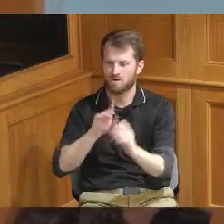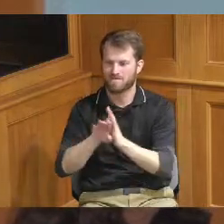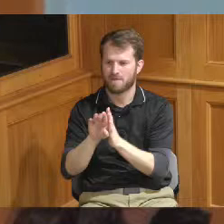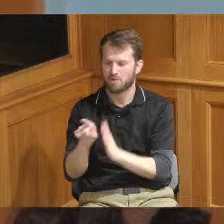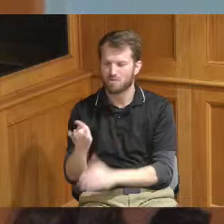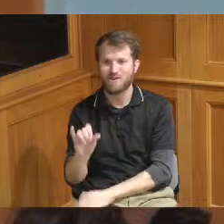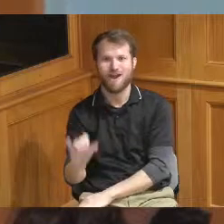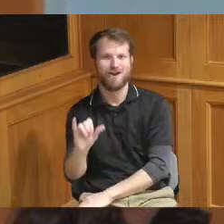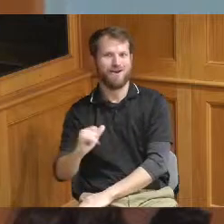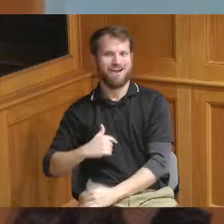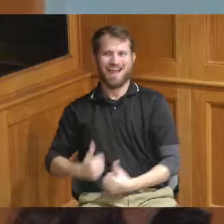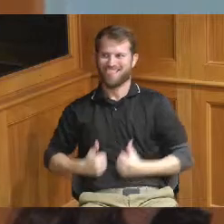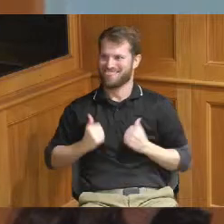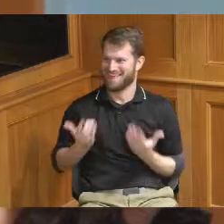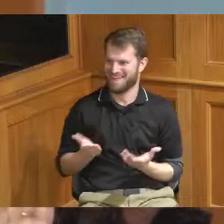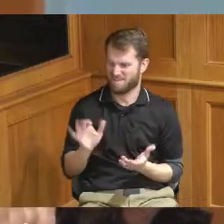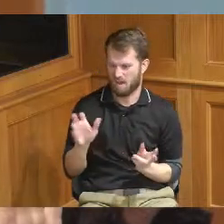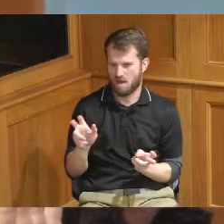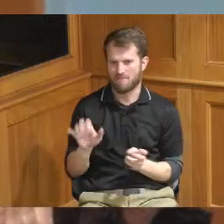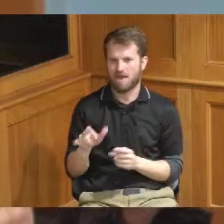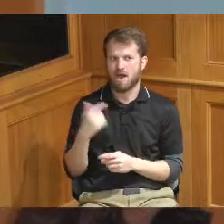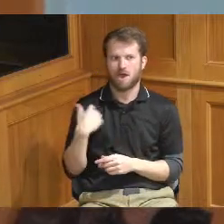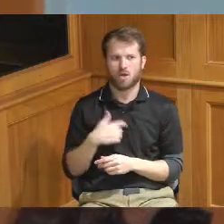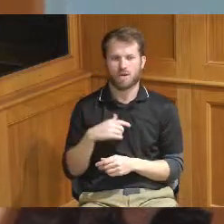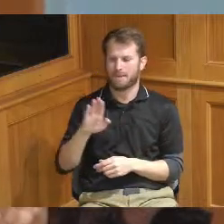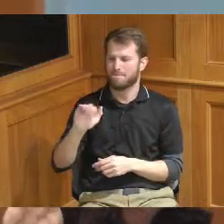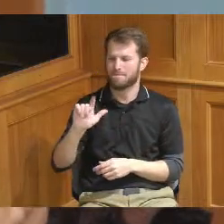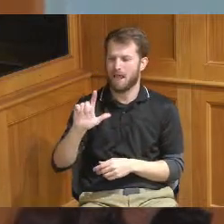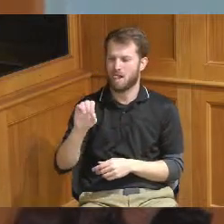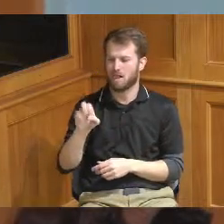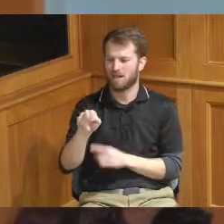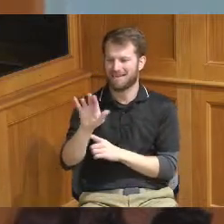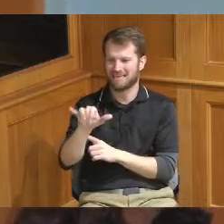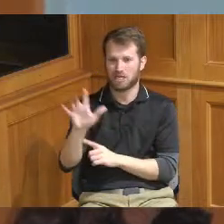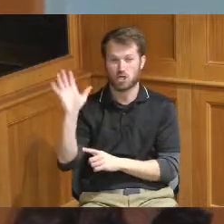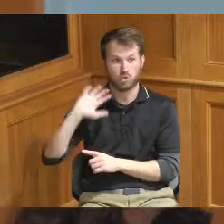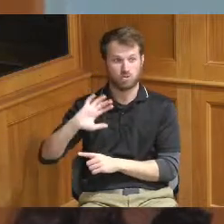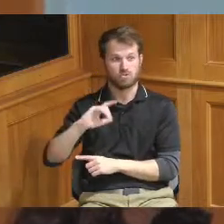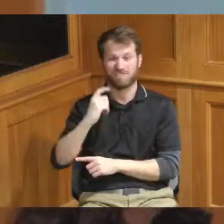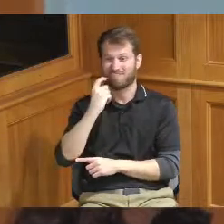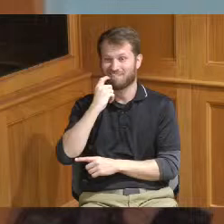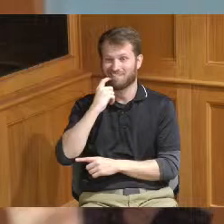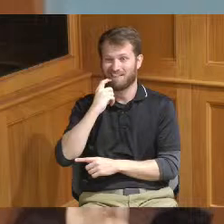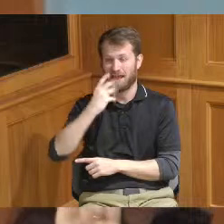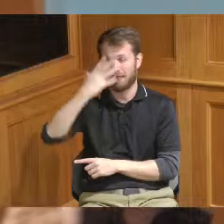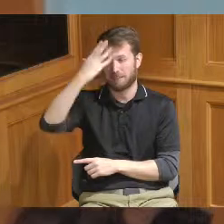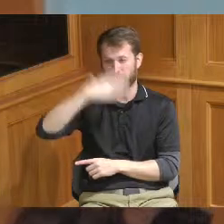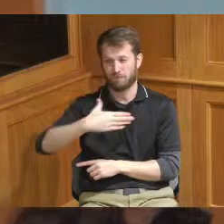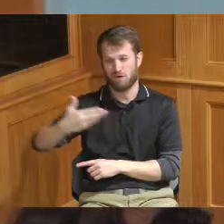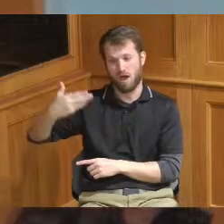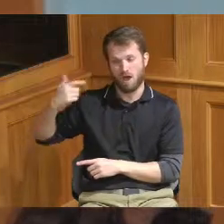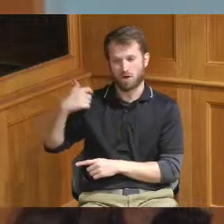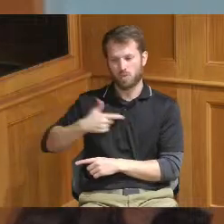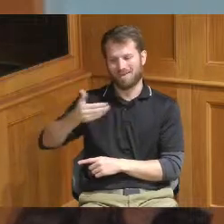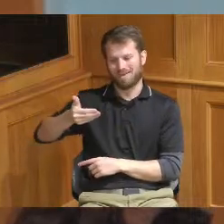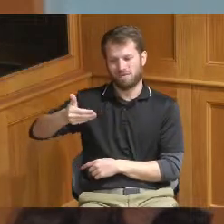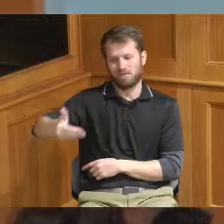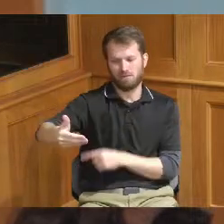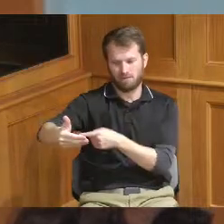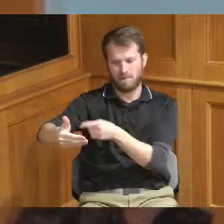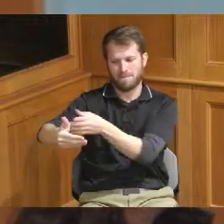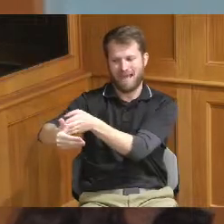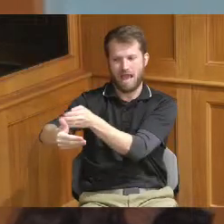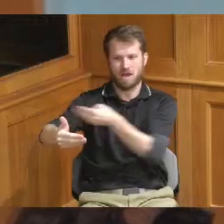where I live. We're cutting in little balconies on all those where the glass used to come all the way out to the front. We can recess those back in and